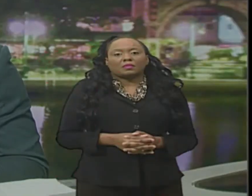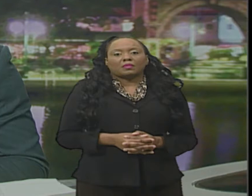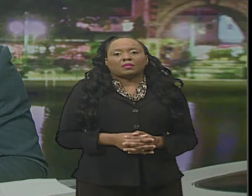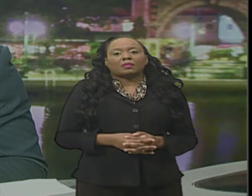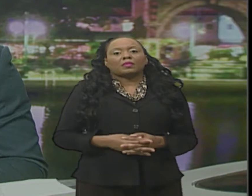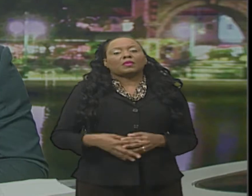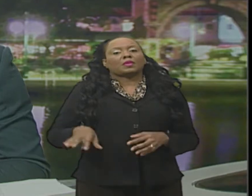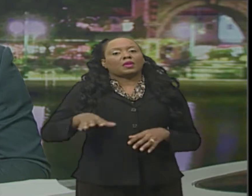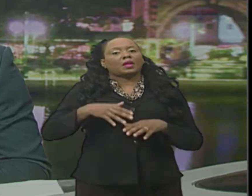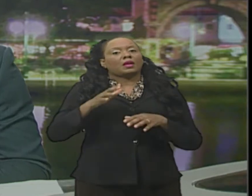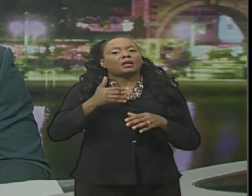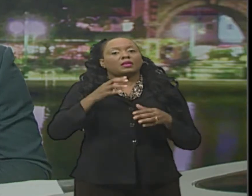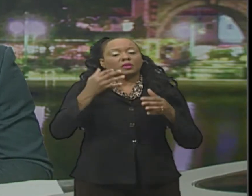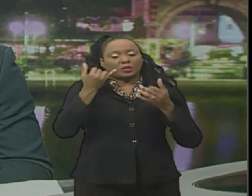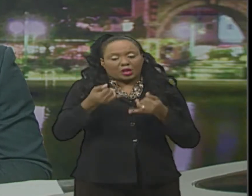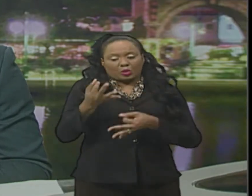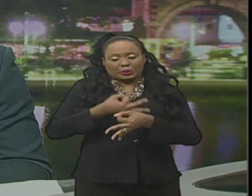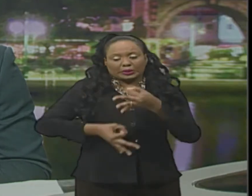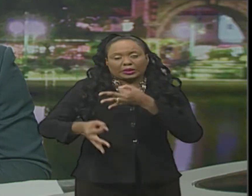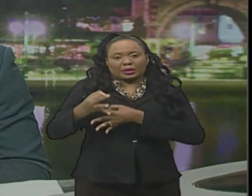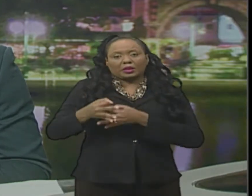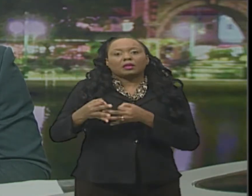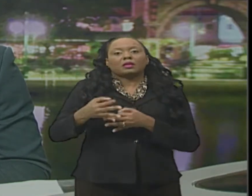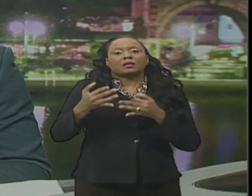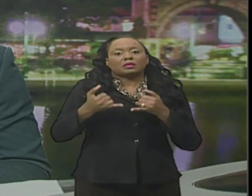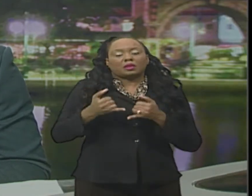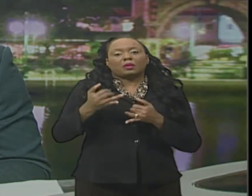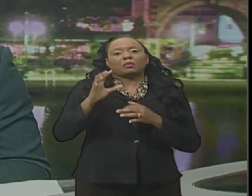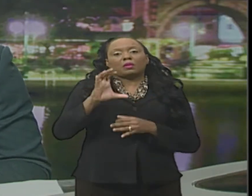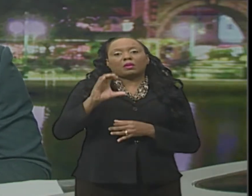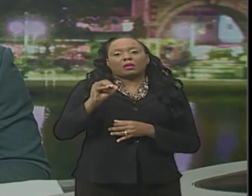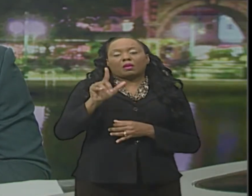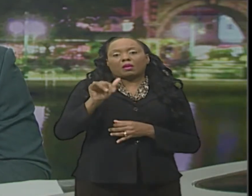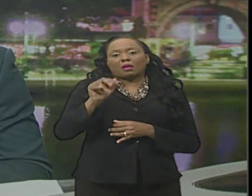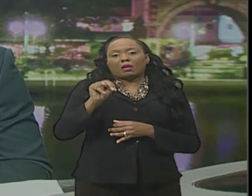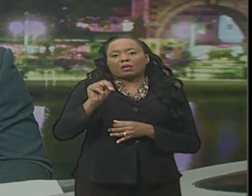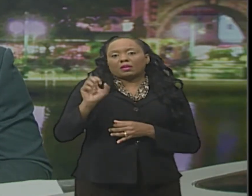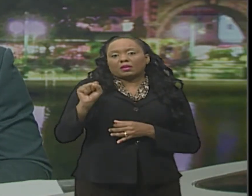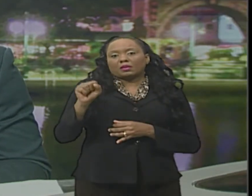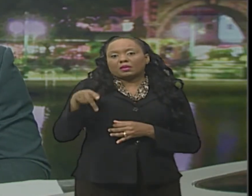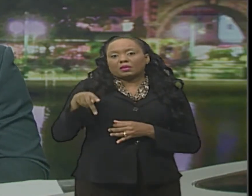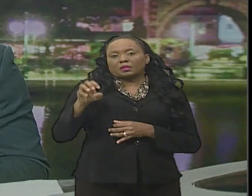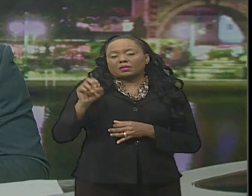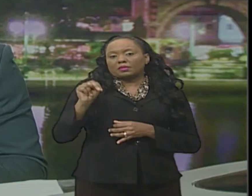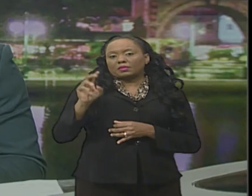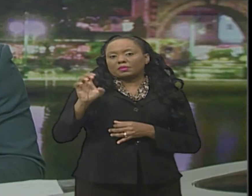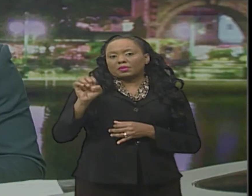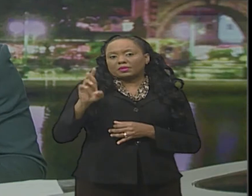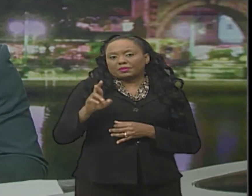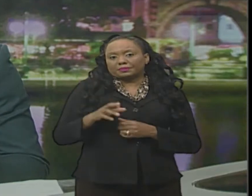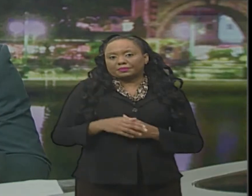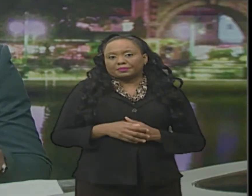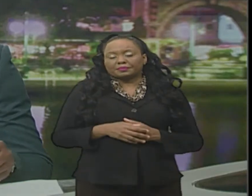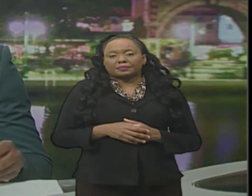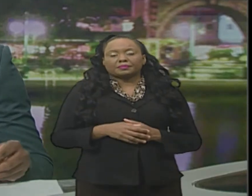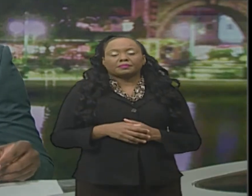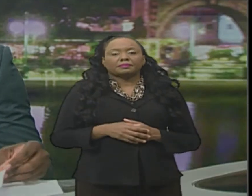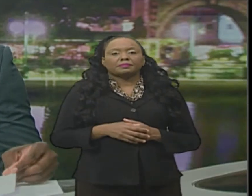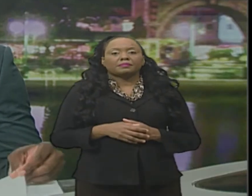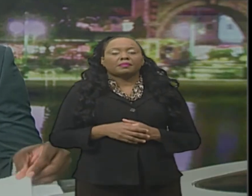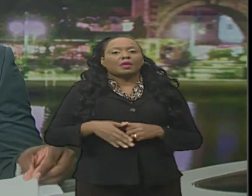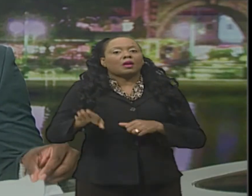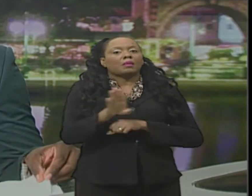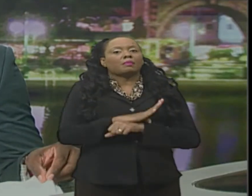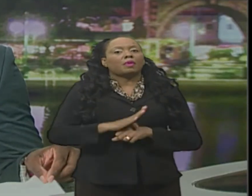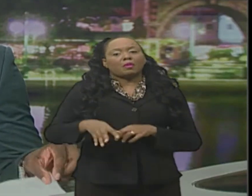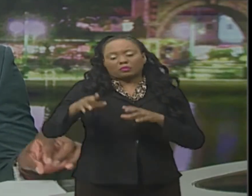doing battle against reigning monarch Iweb to be crowned Calypso King or Queen of Barbados. Well, as the country paid